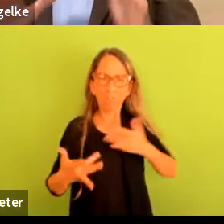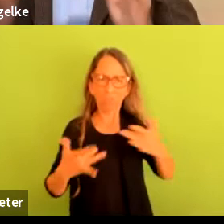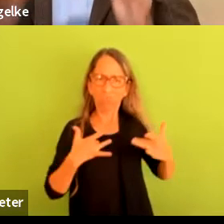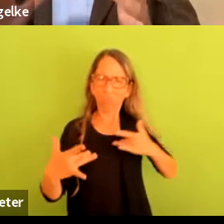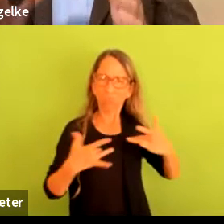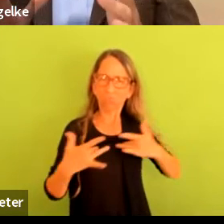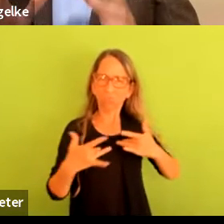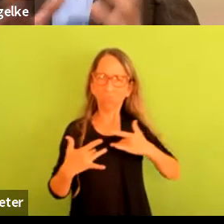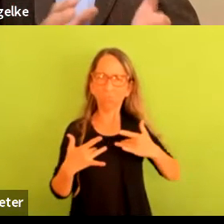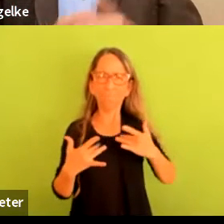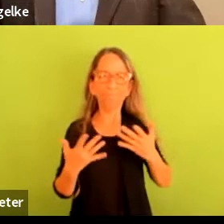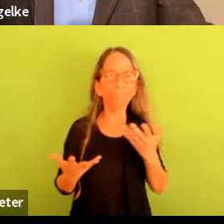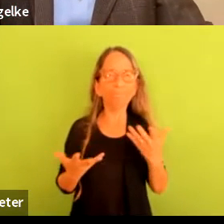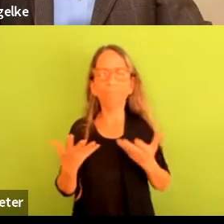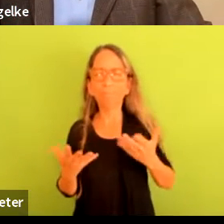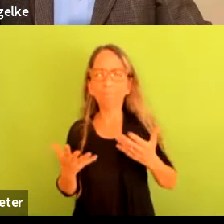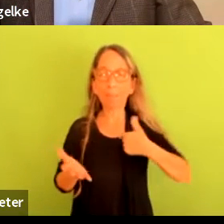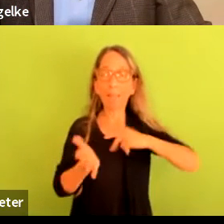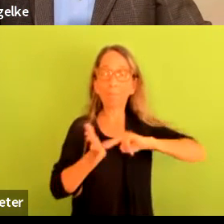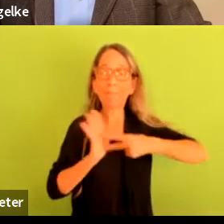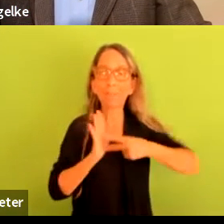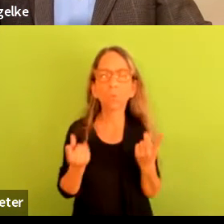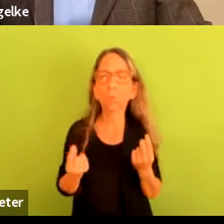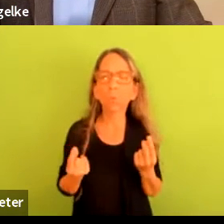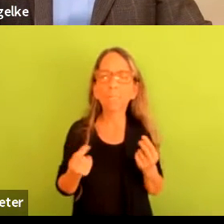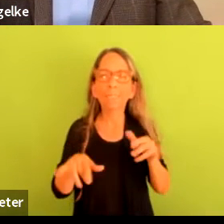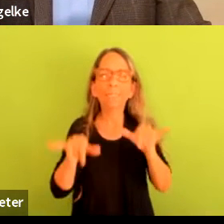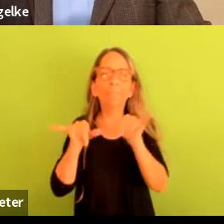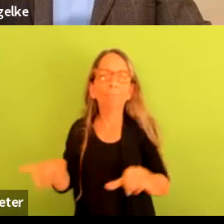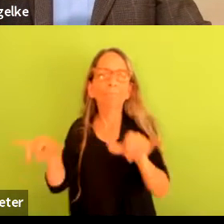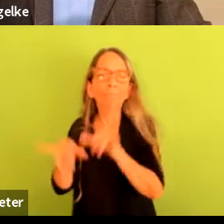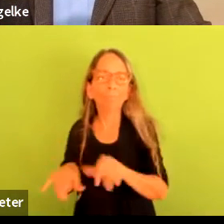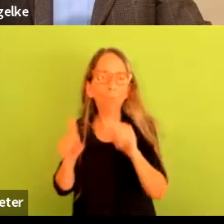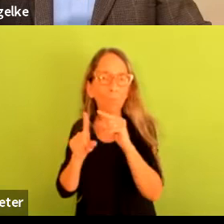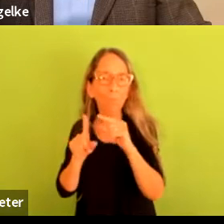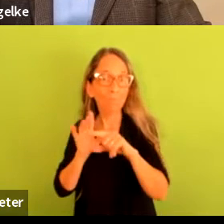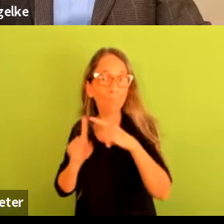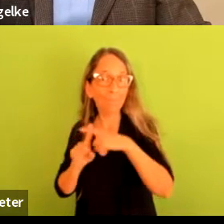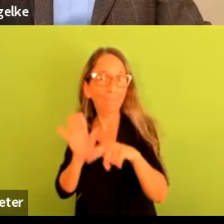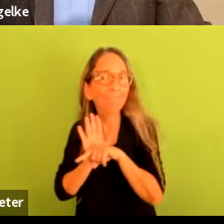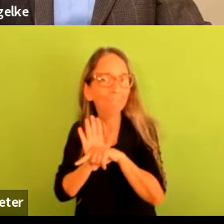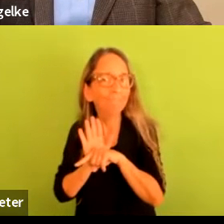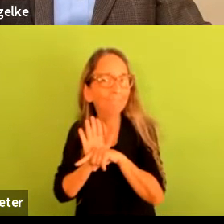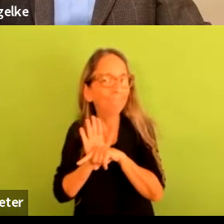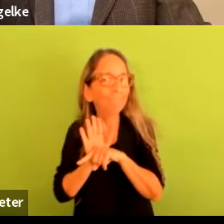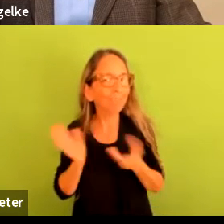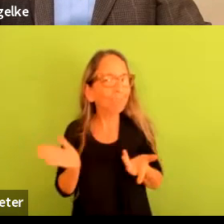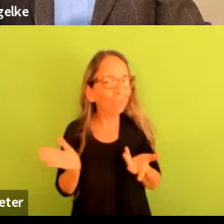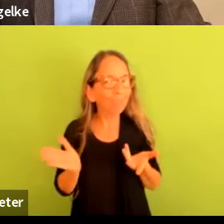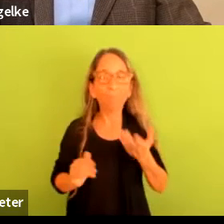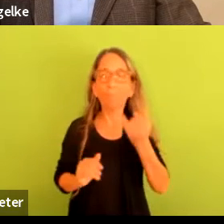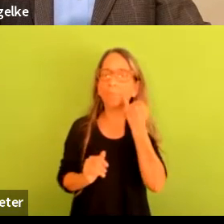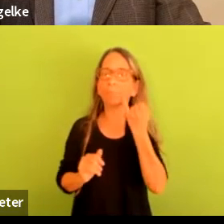I guess that what I'm saying is that the consistency is a double-edged sword. If you play voices in and you test and